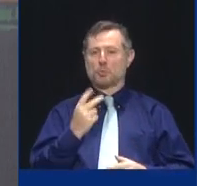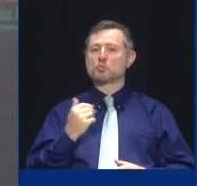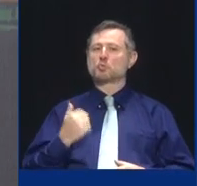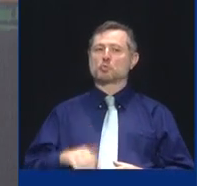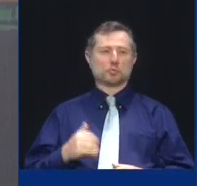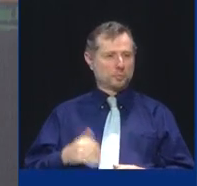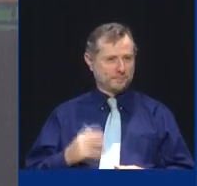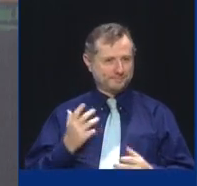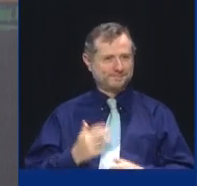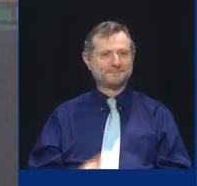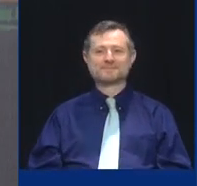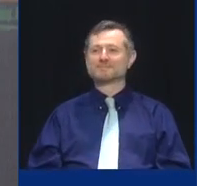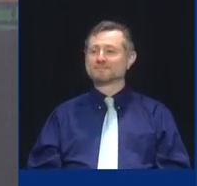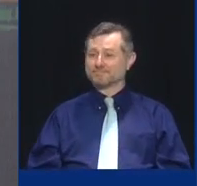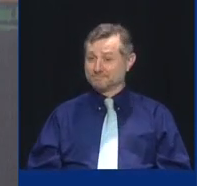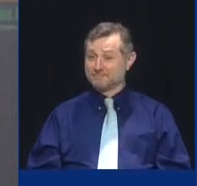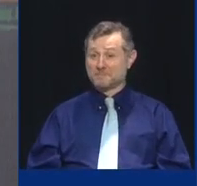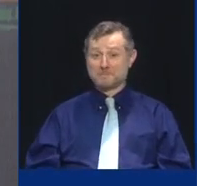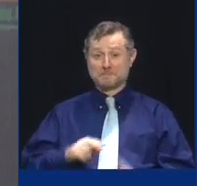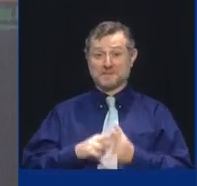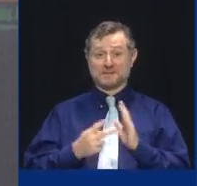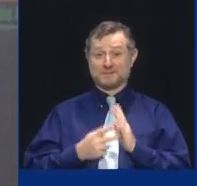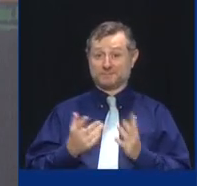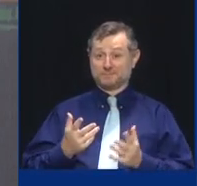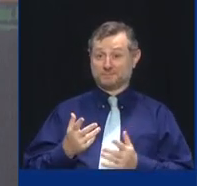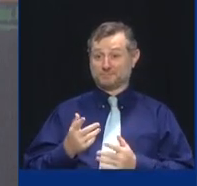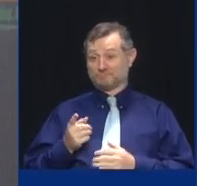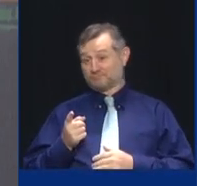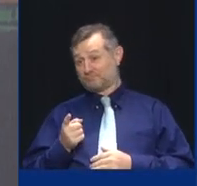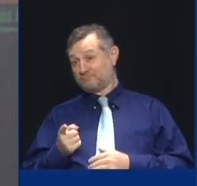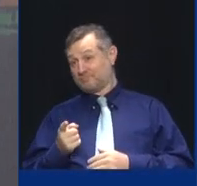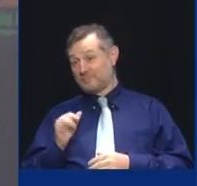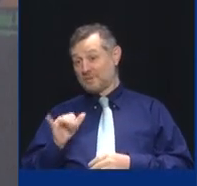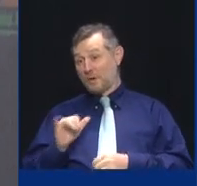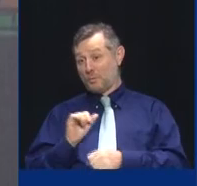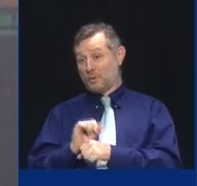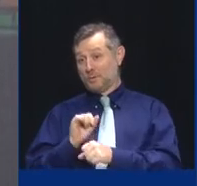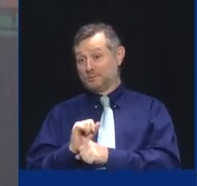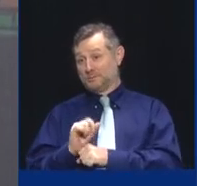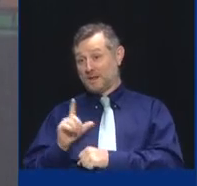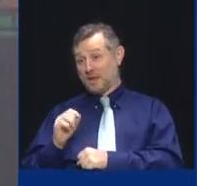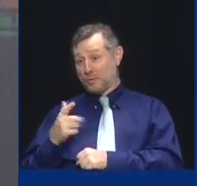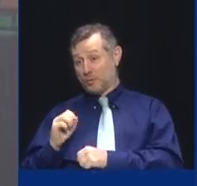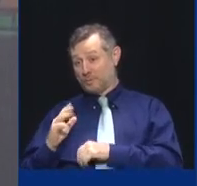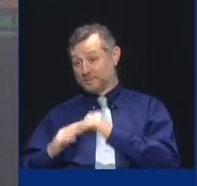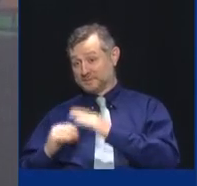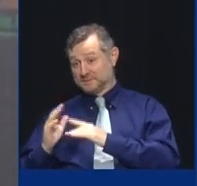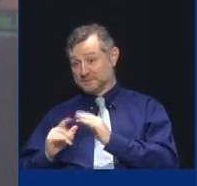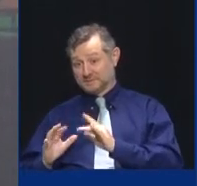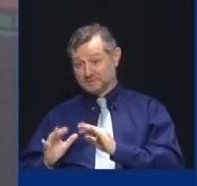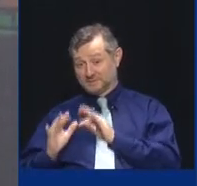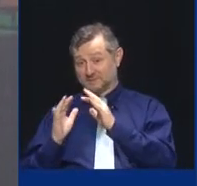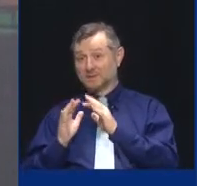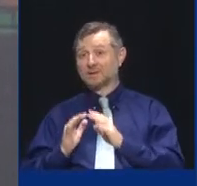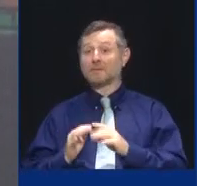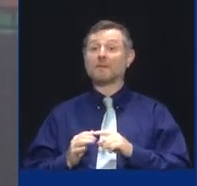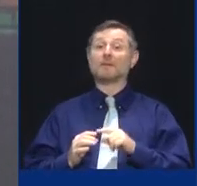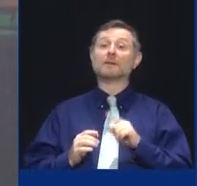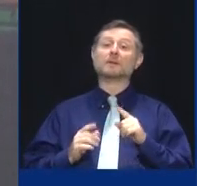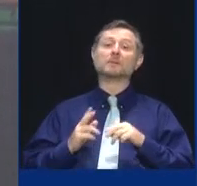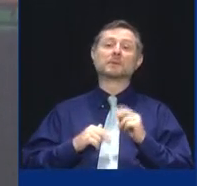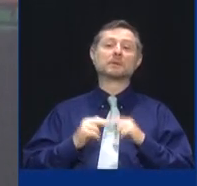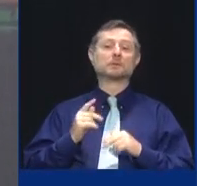if there was a connection between all the work I did with Legos and all the building I did with